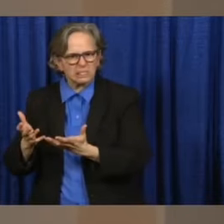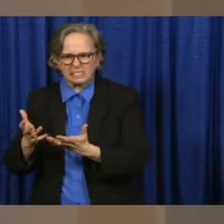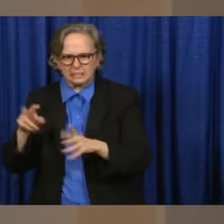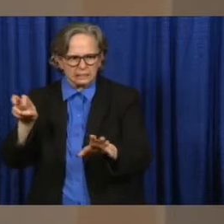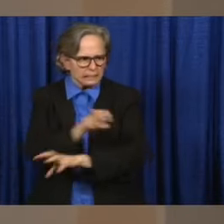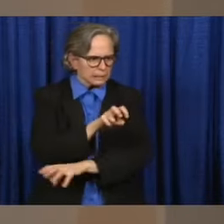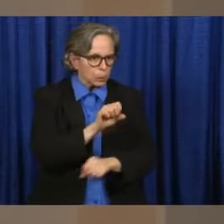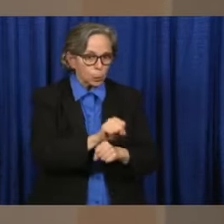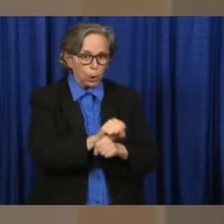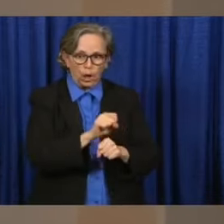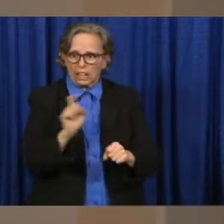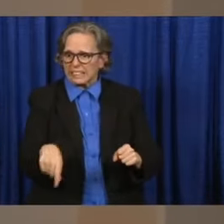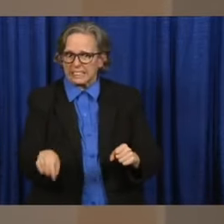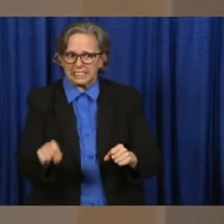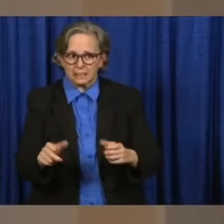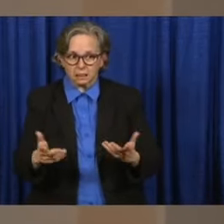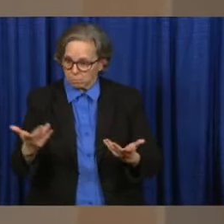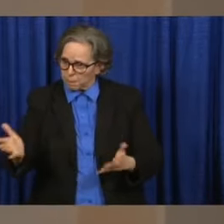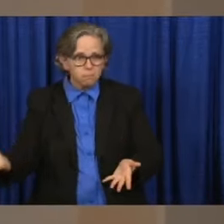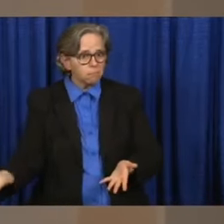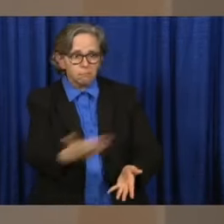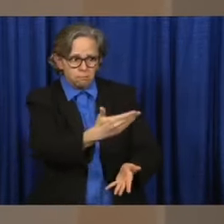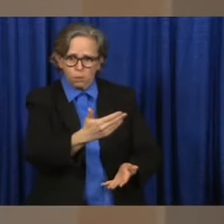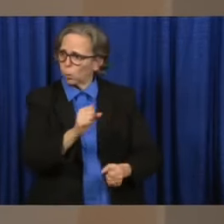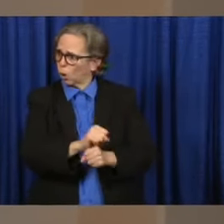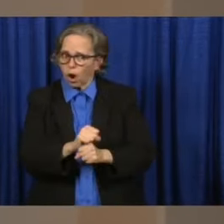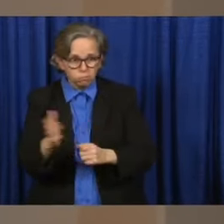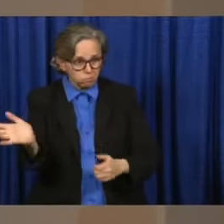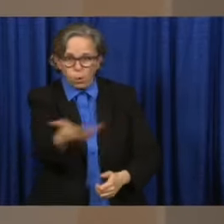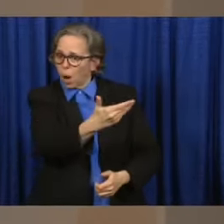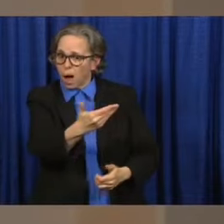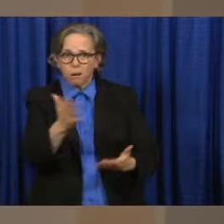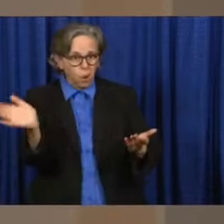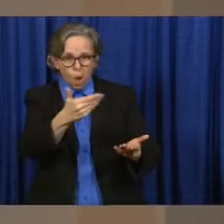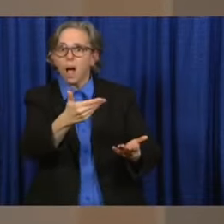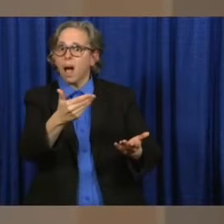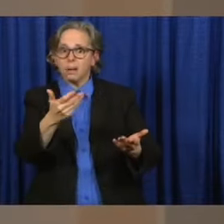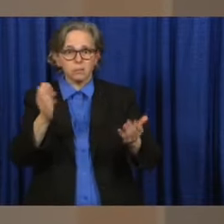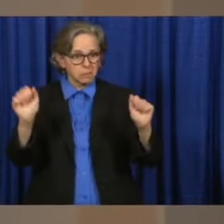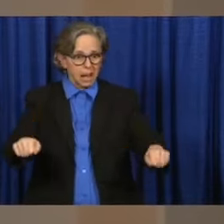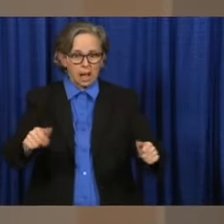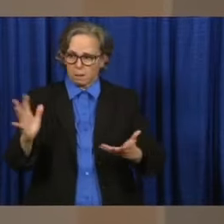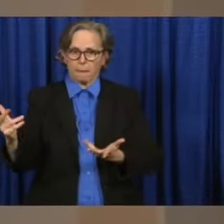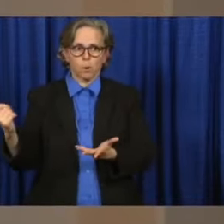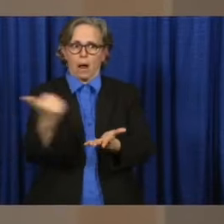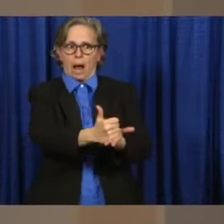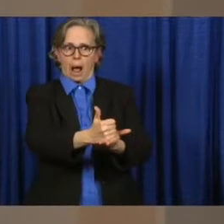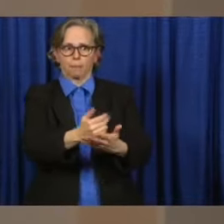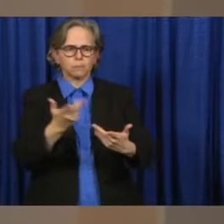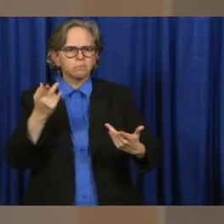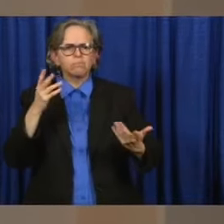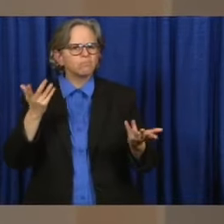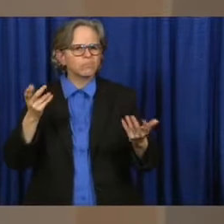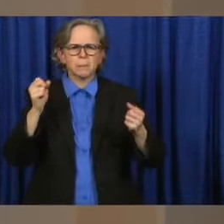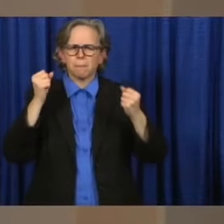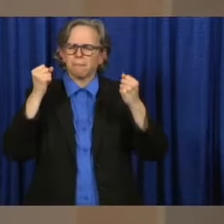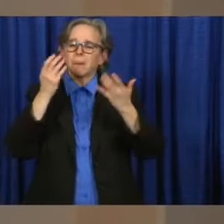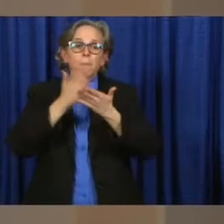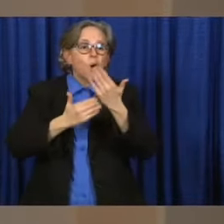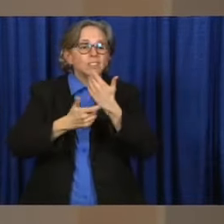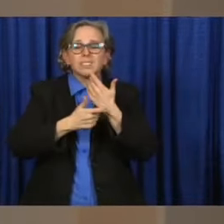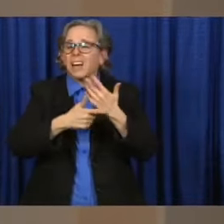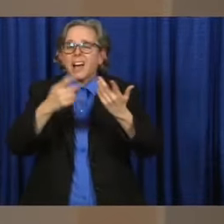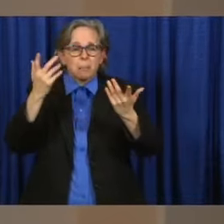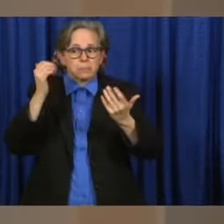people who are in those circumstances, please look at these job opportunities, even if it's only part-time. Try to be part of